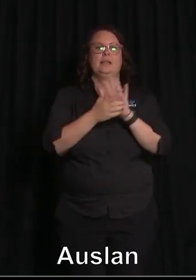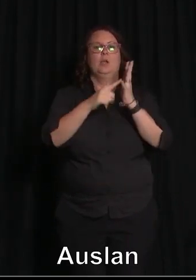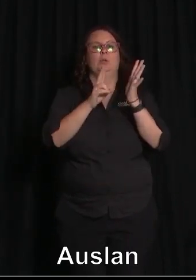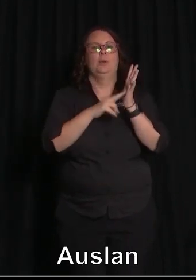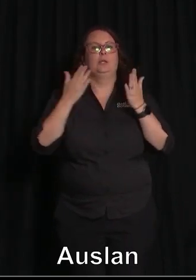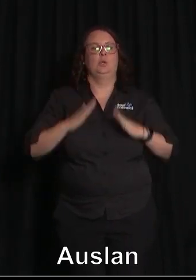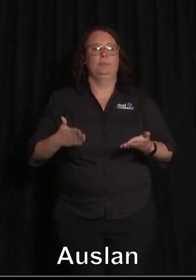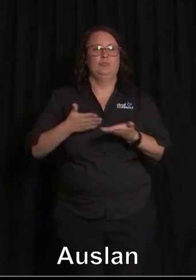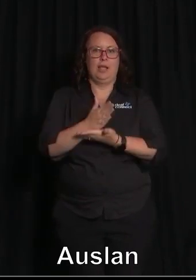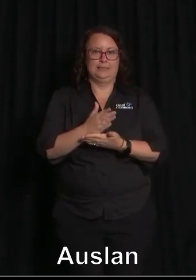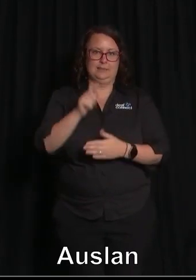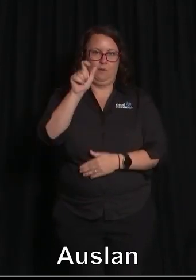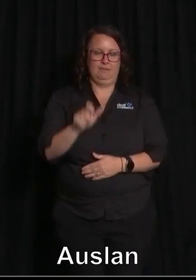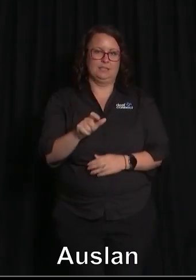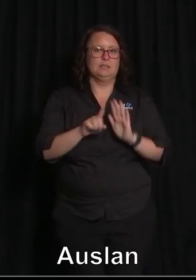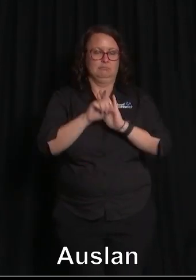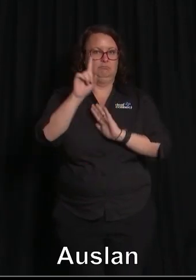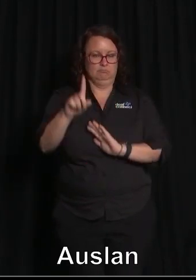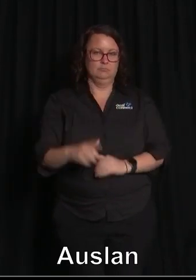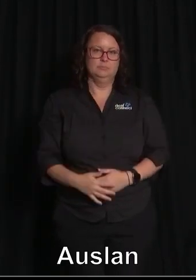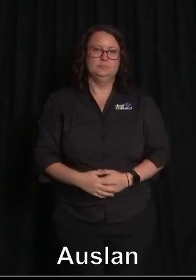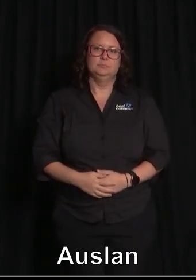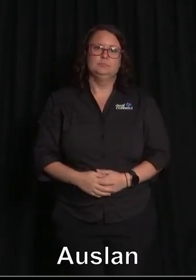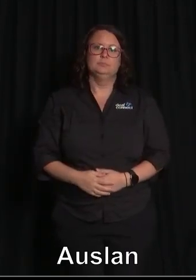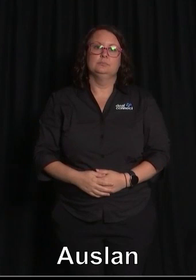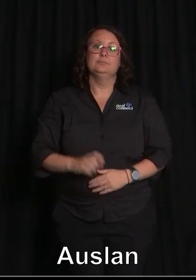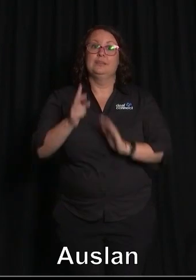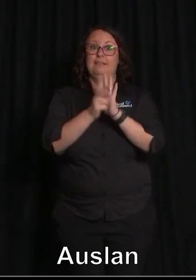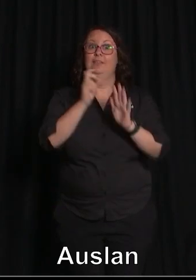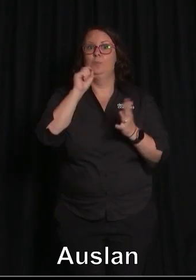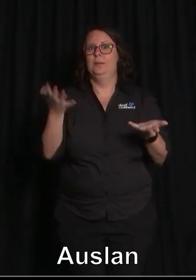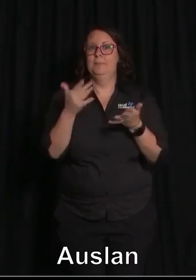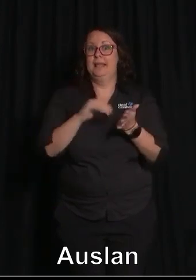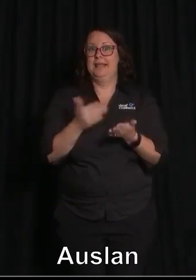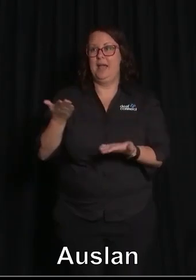Human Rights Office. And we'll hear a video now. Thank you.